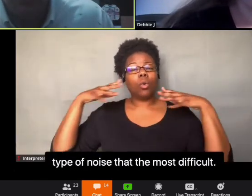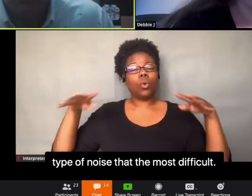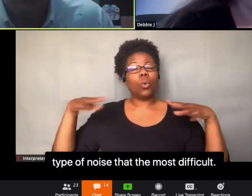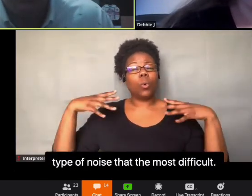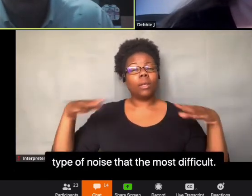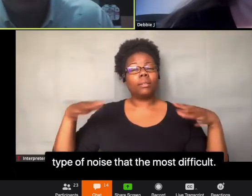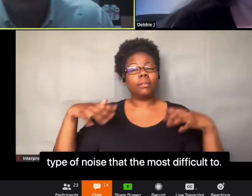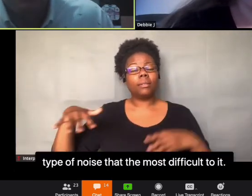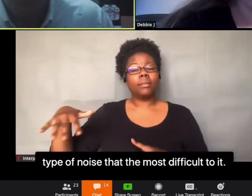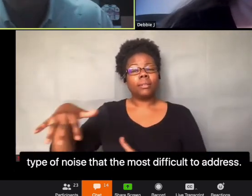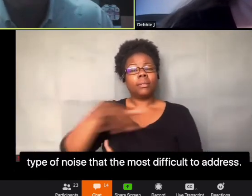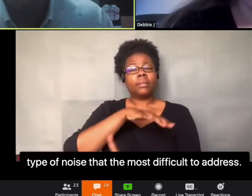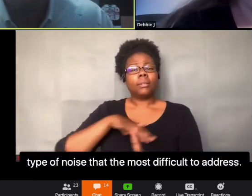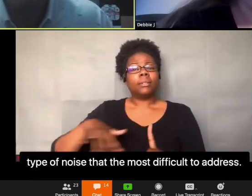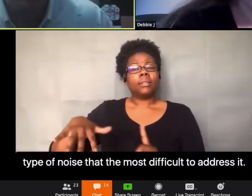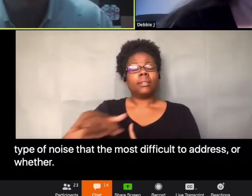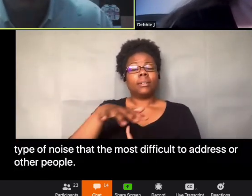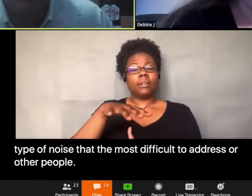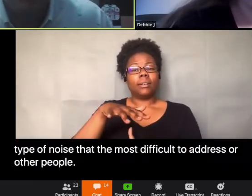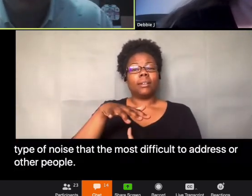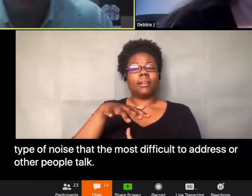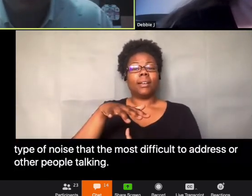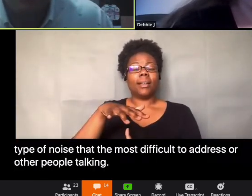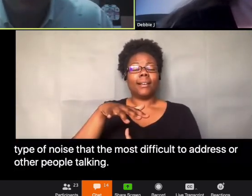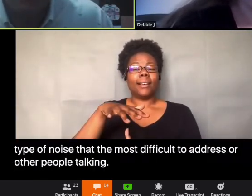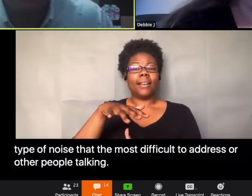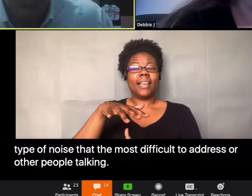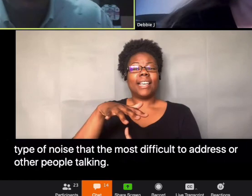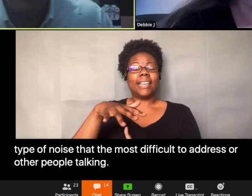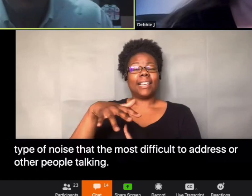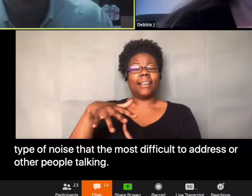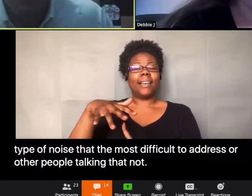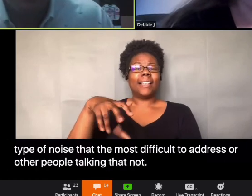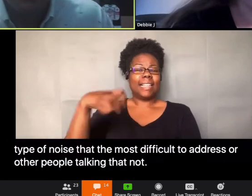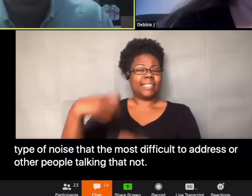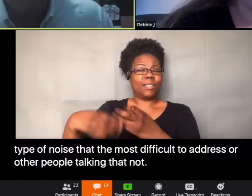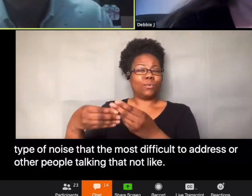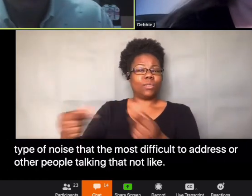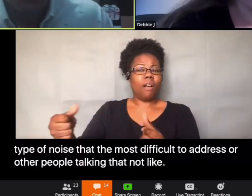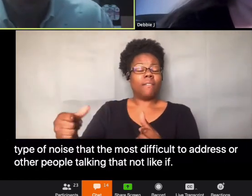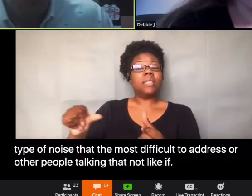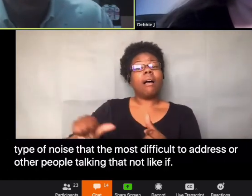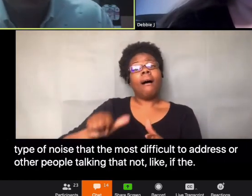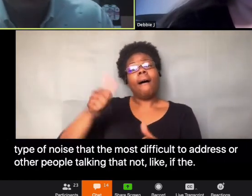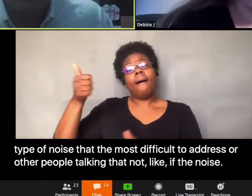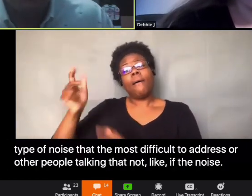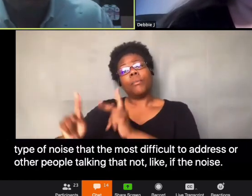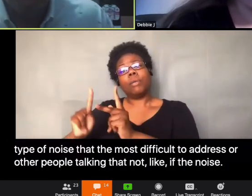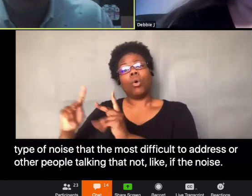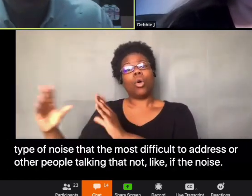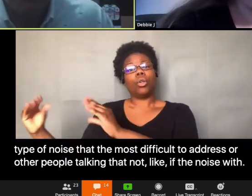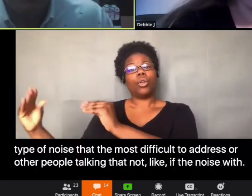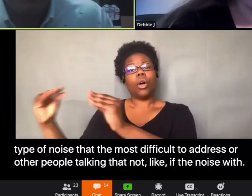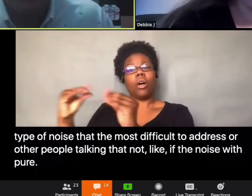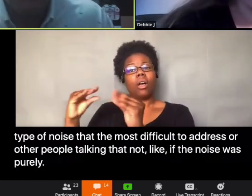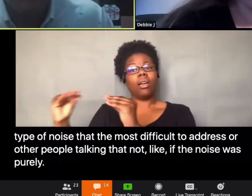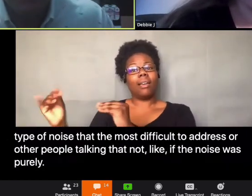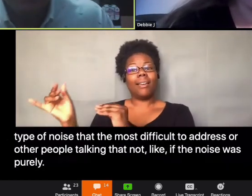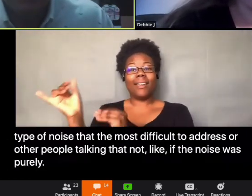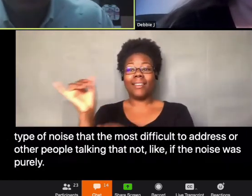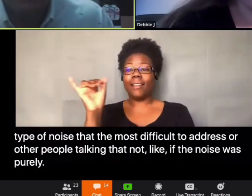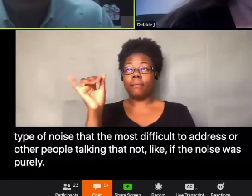difficult to address are other people talking. It's not like if the noise was